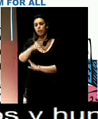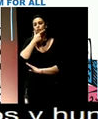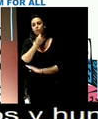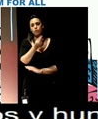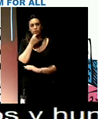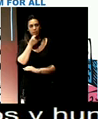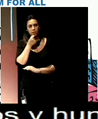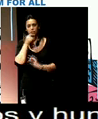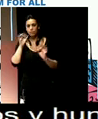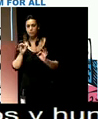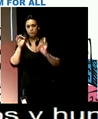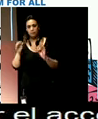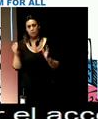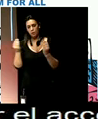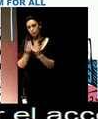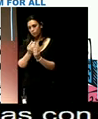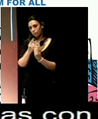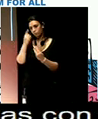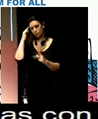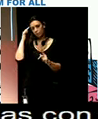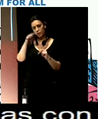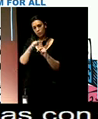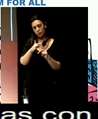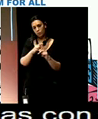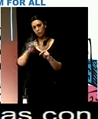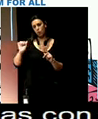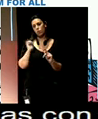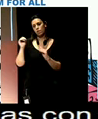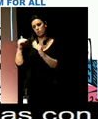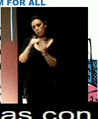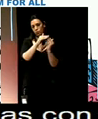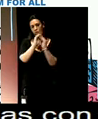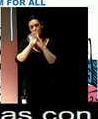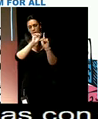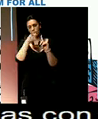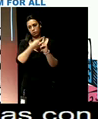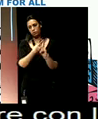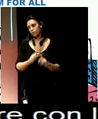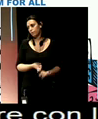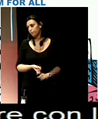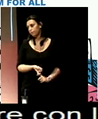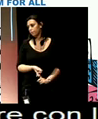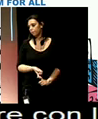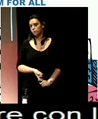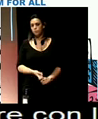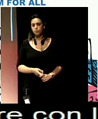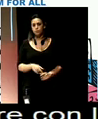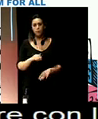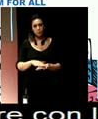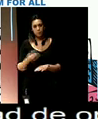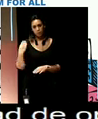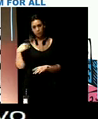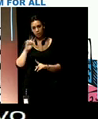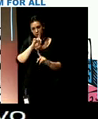disabled peoples. Our aim is to achieve equality of opportunities, especially for disabled